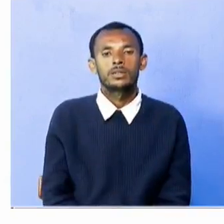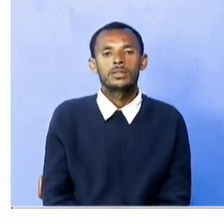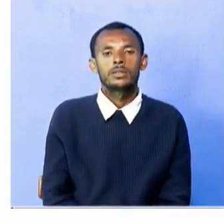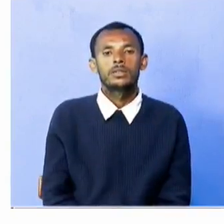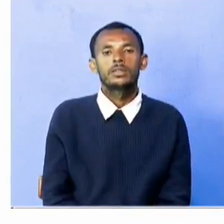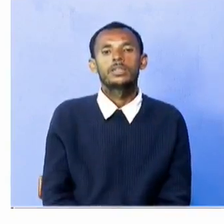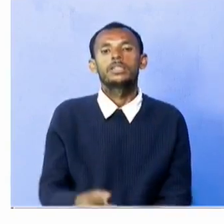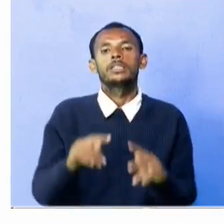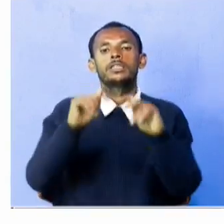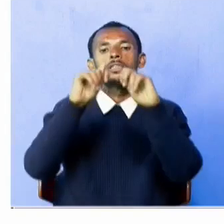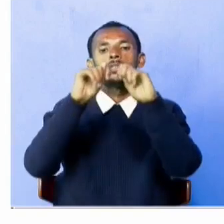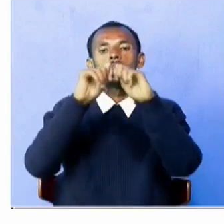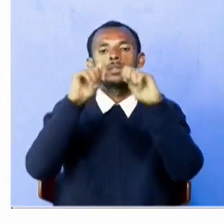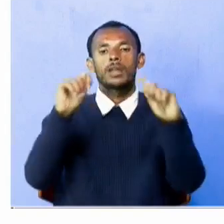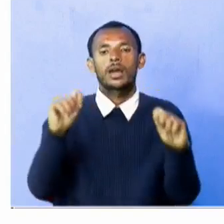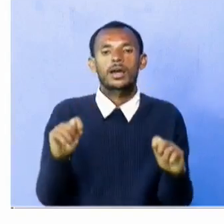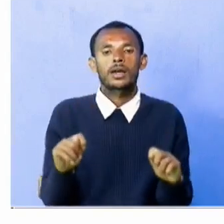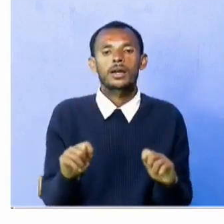the triangle